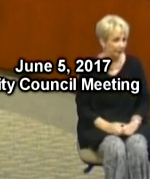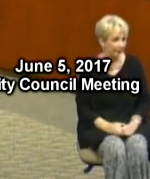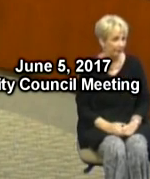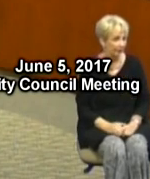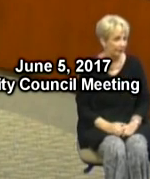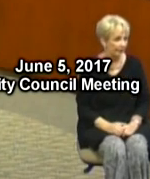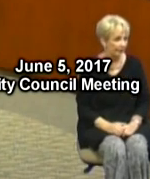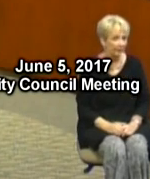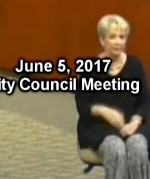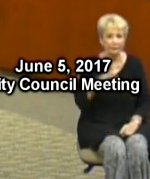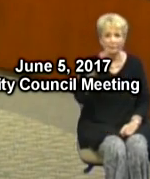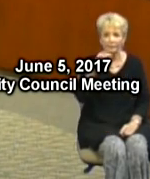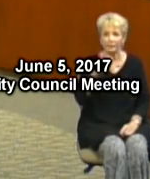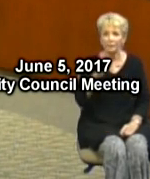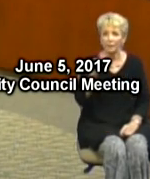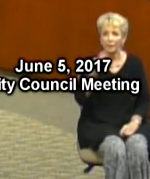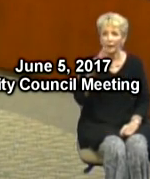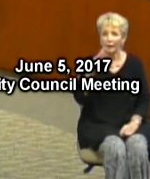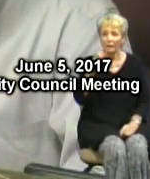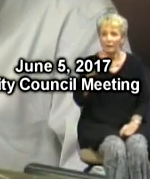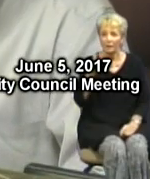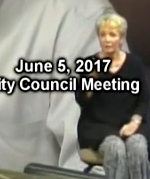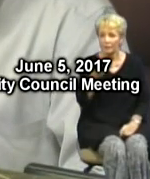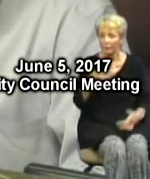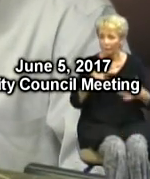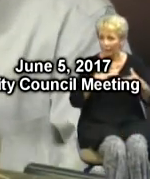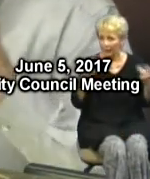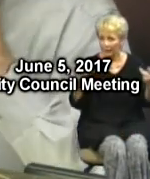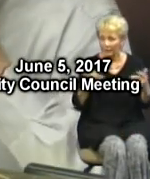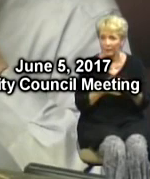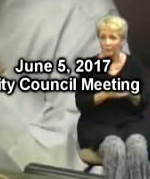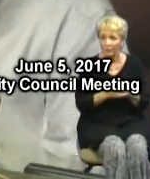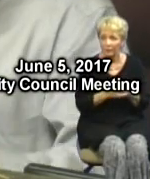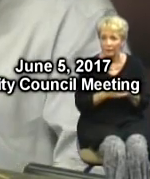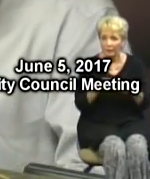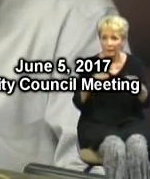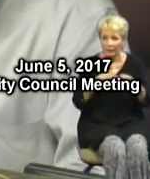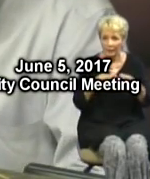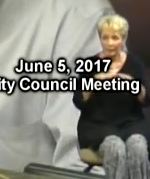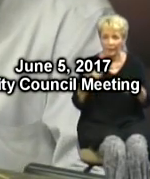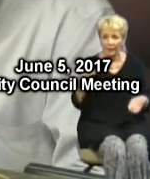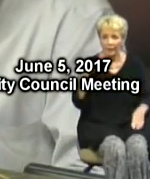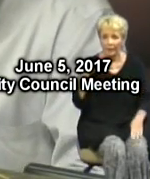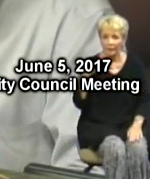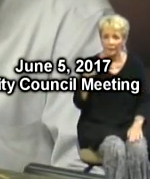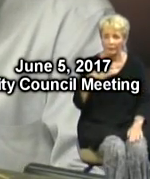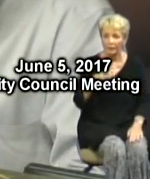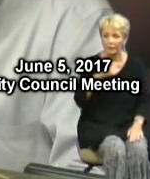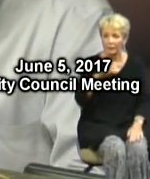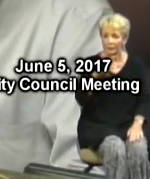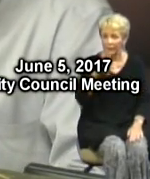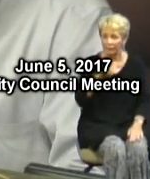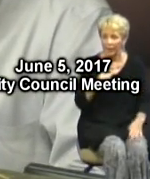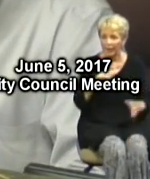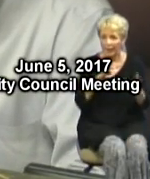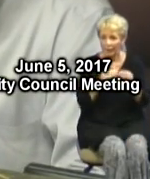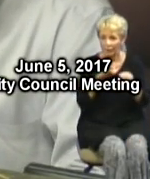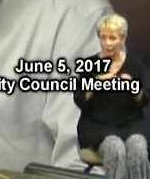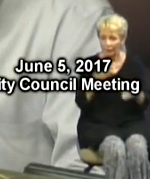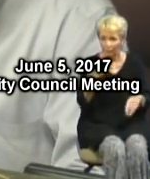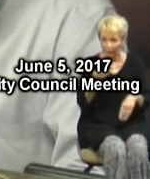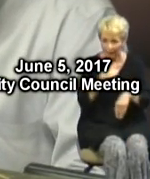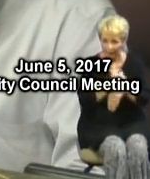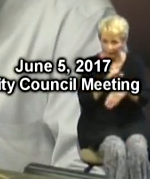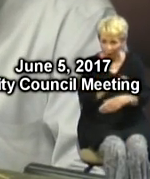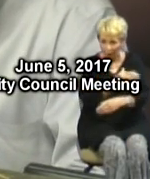Under public advocacy, we have several events coming. Downtown, we have the TGIF concerts continues on Friday nights,